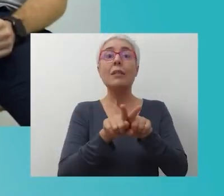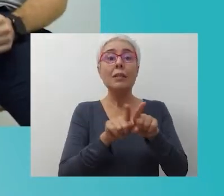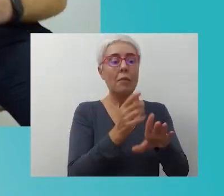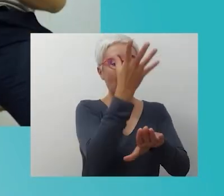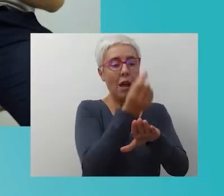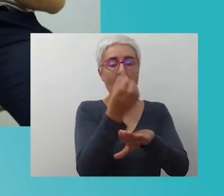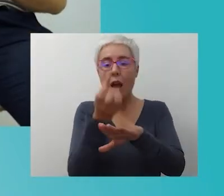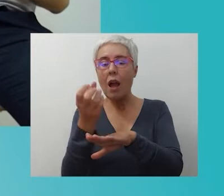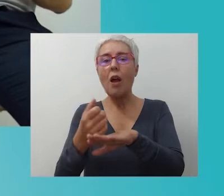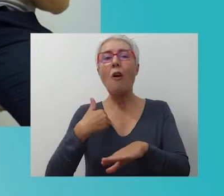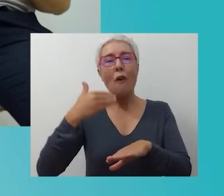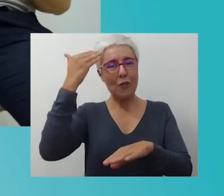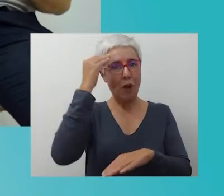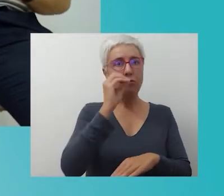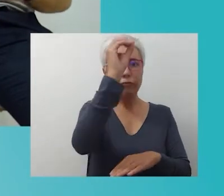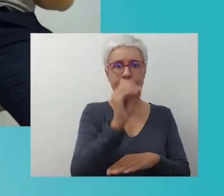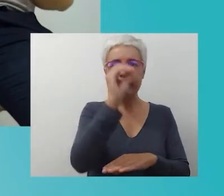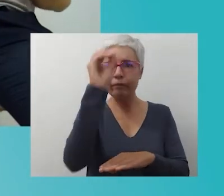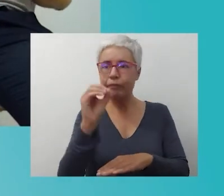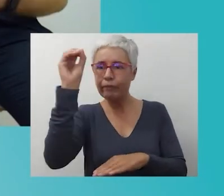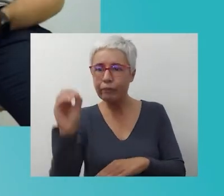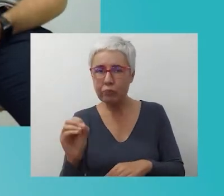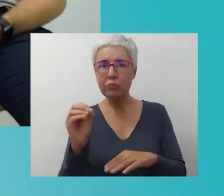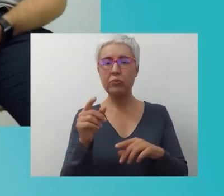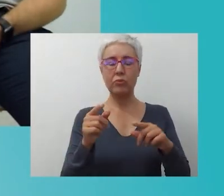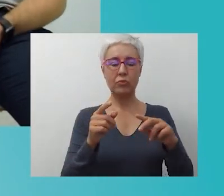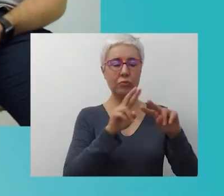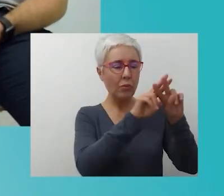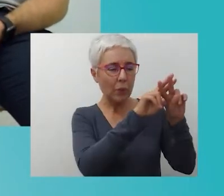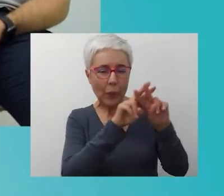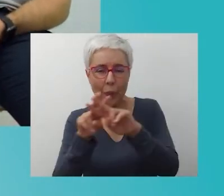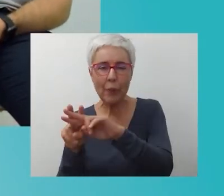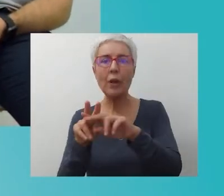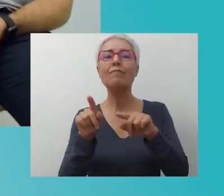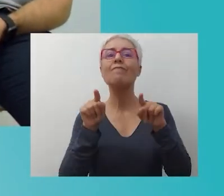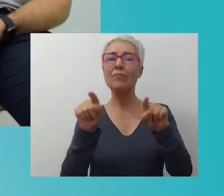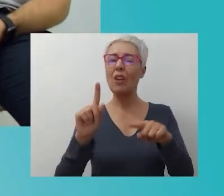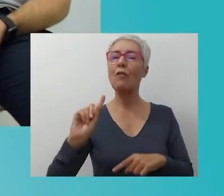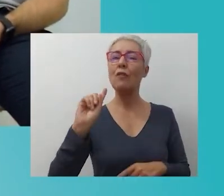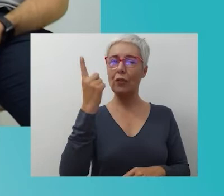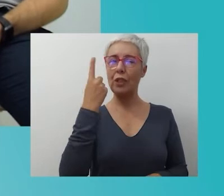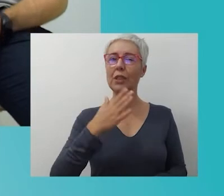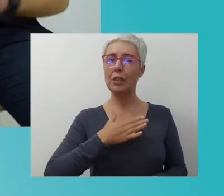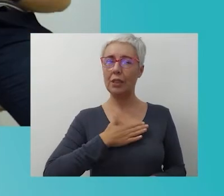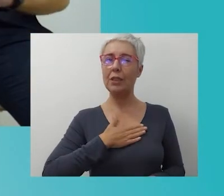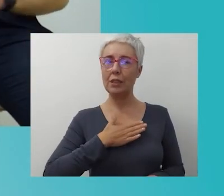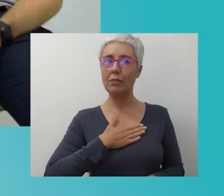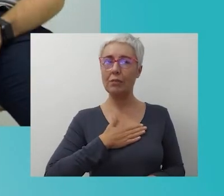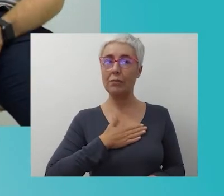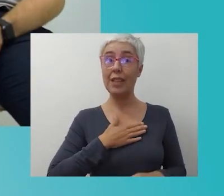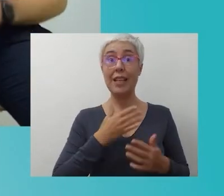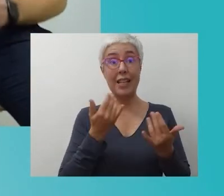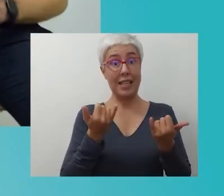severity assessment, and based on this data, analyzes the effectiveness of treatments. We are a